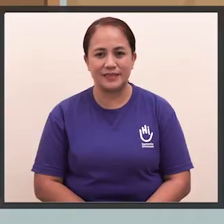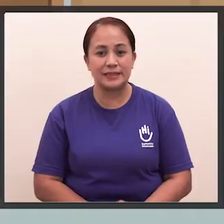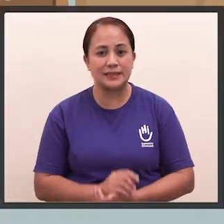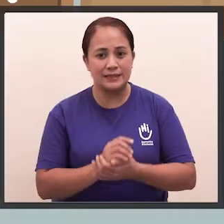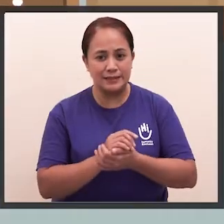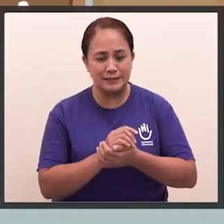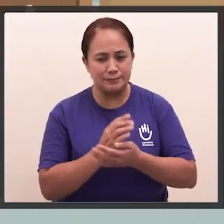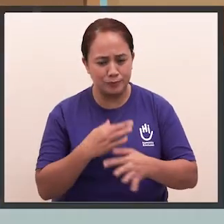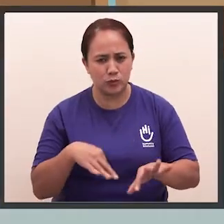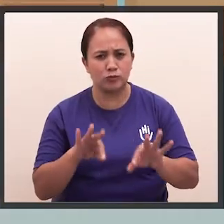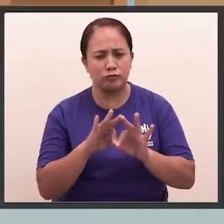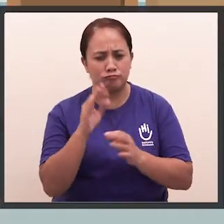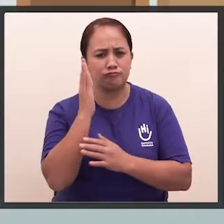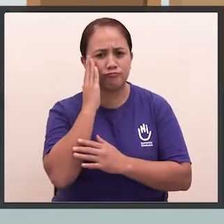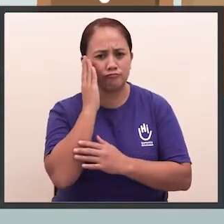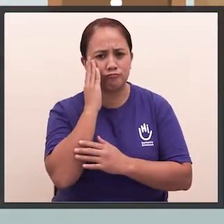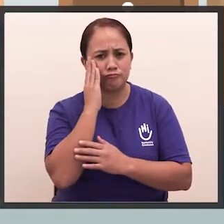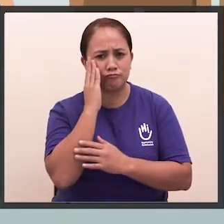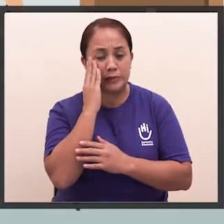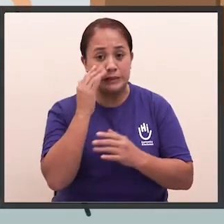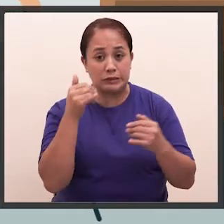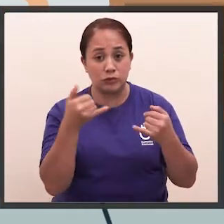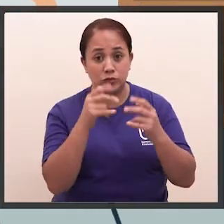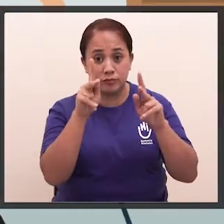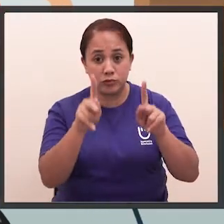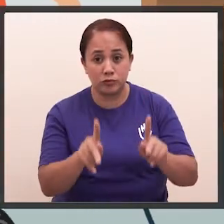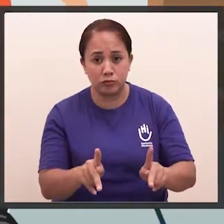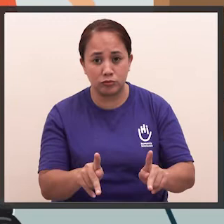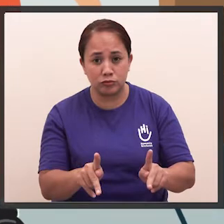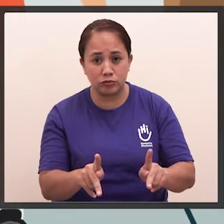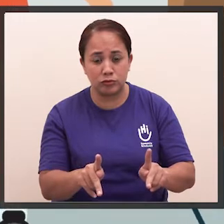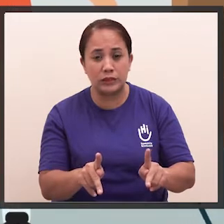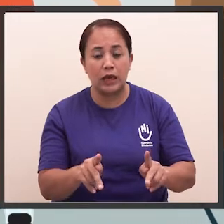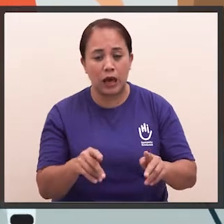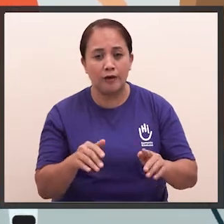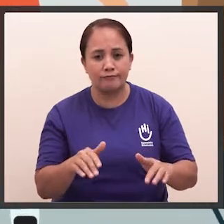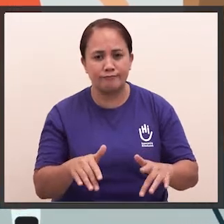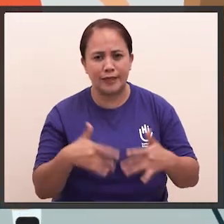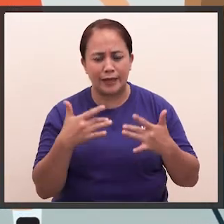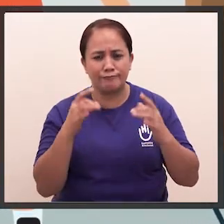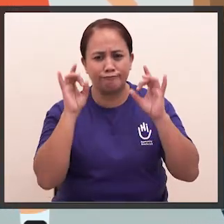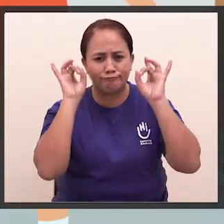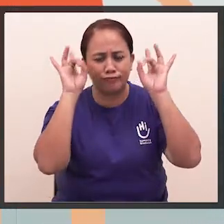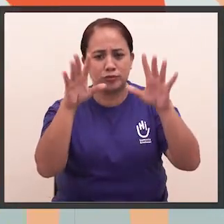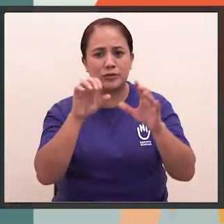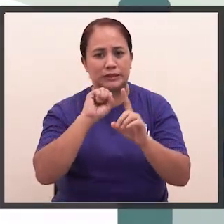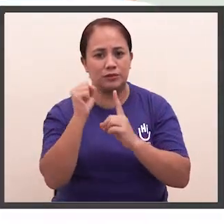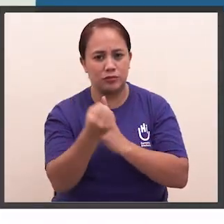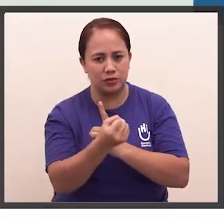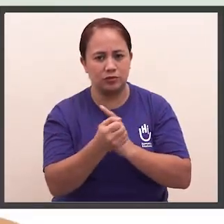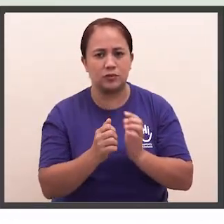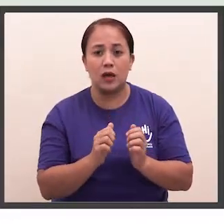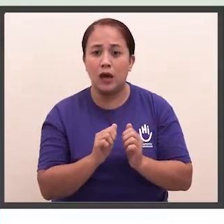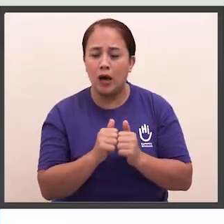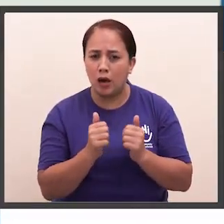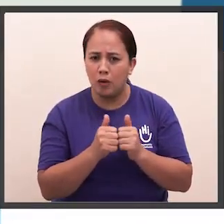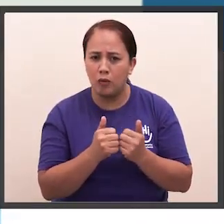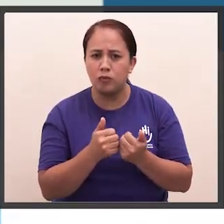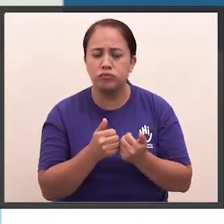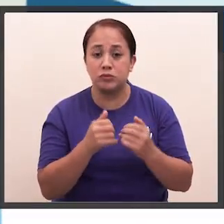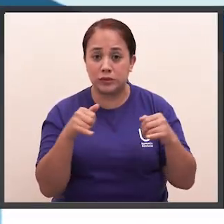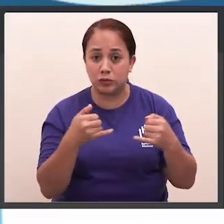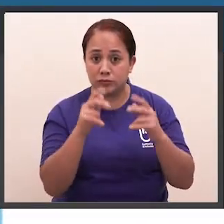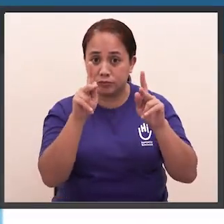It is necessary to know if the injured person is in life-threatening situation. To know whether the